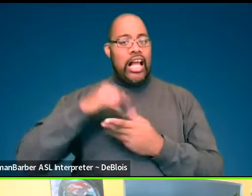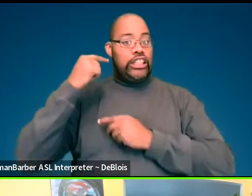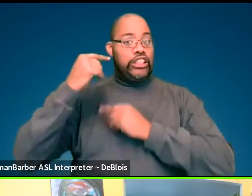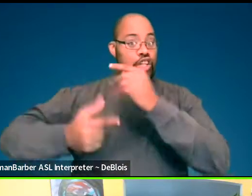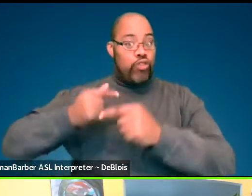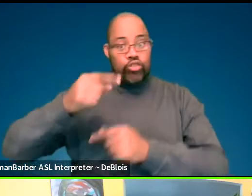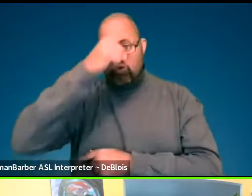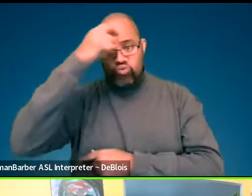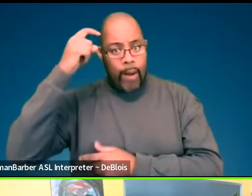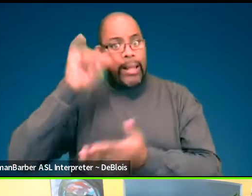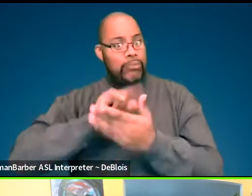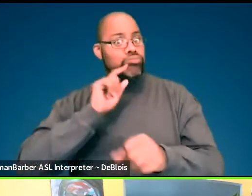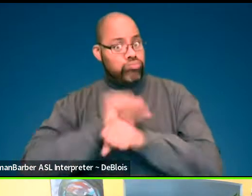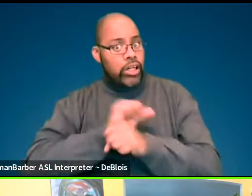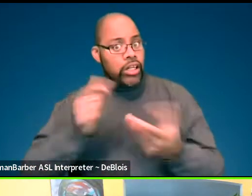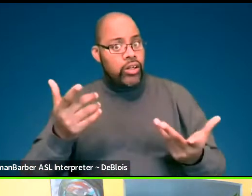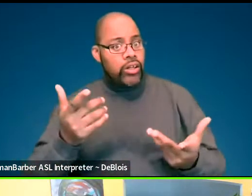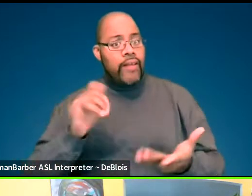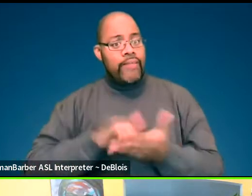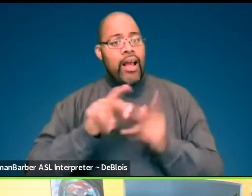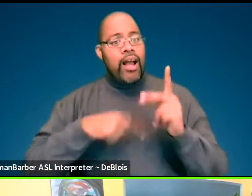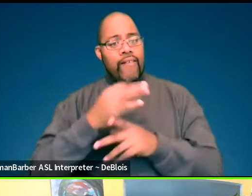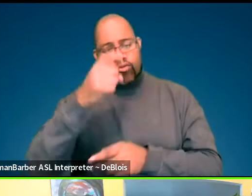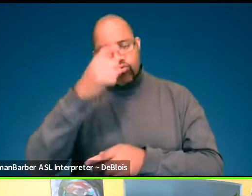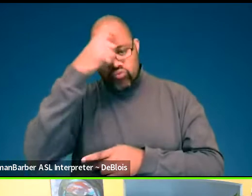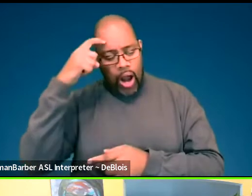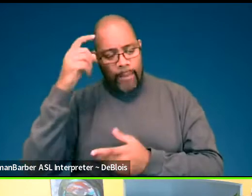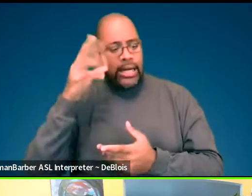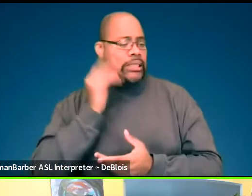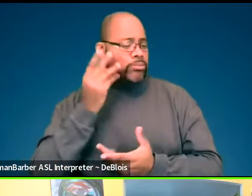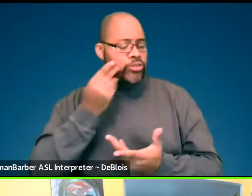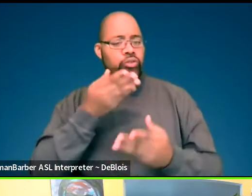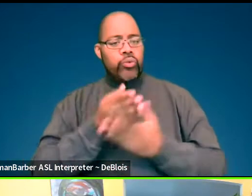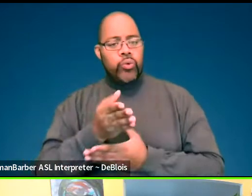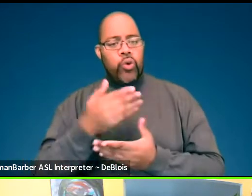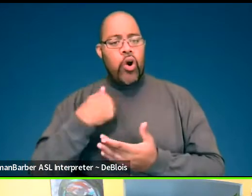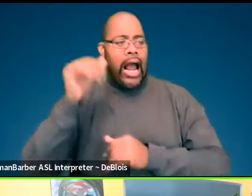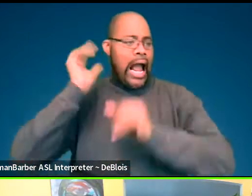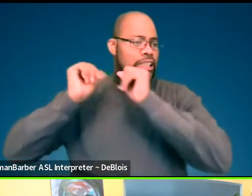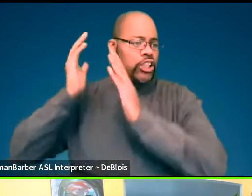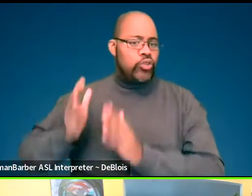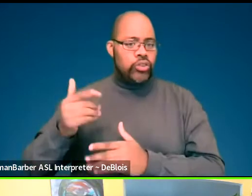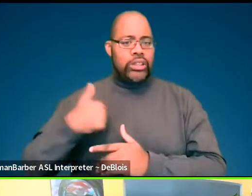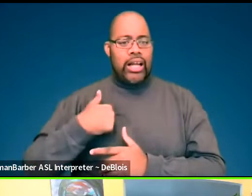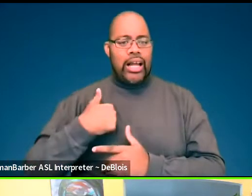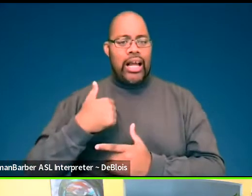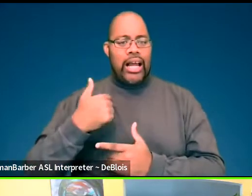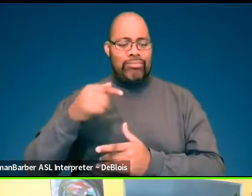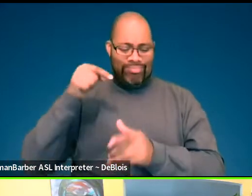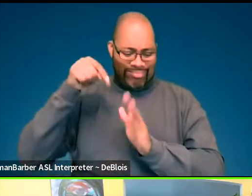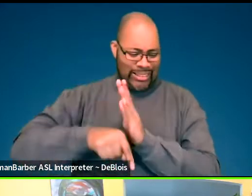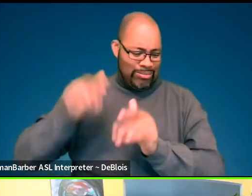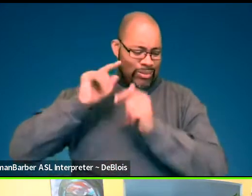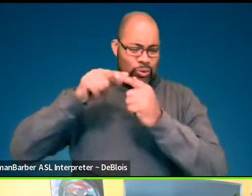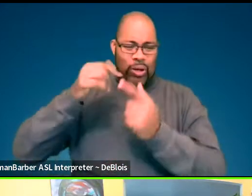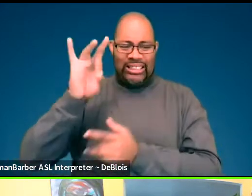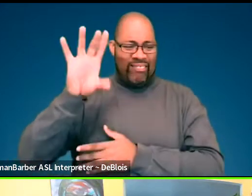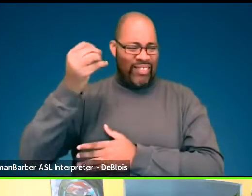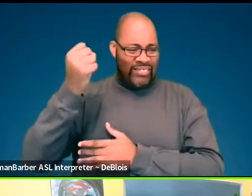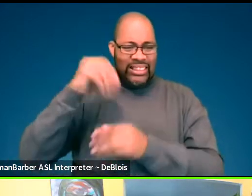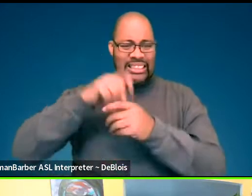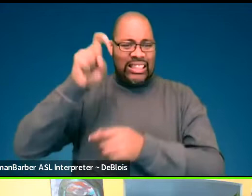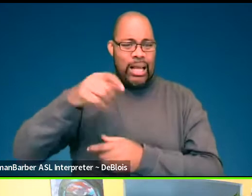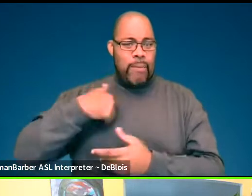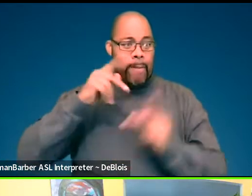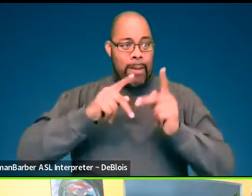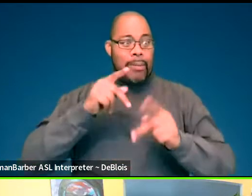thing. And that, you know, the kinds of trauma experienced by our ancestors, I have deep ties that go back like to 1850s in Texas. Like my